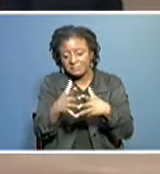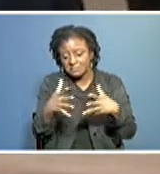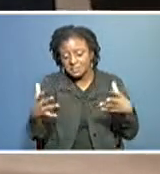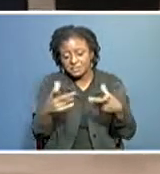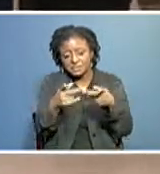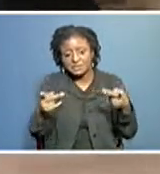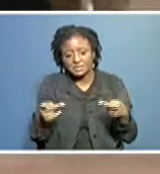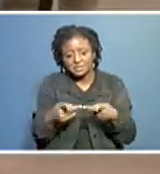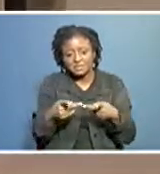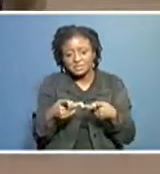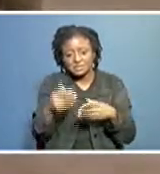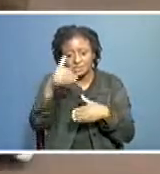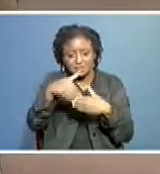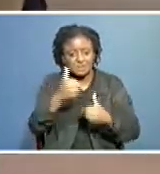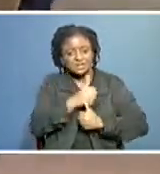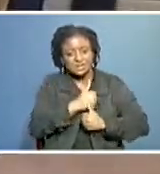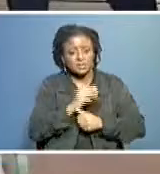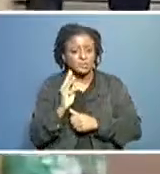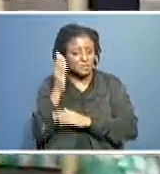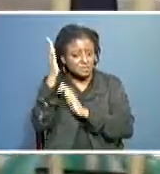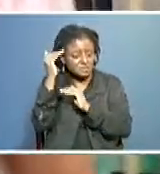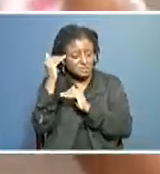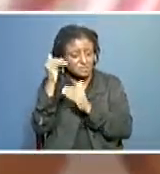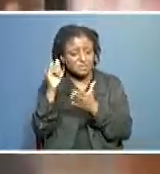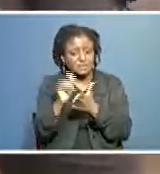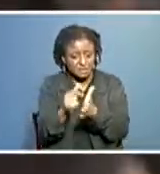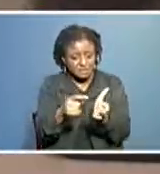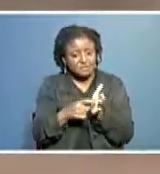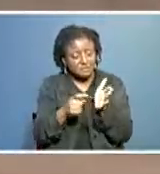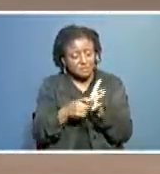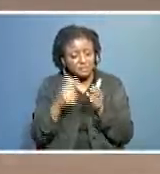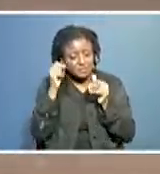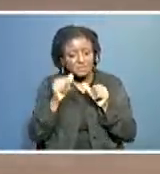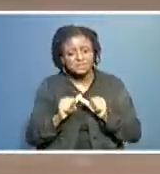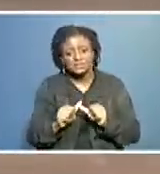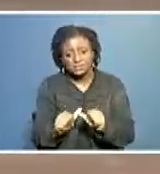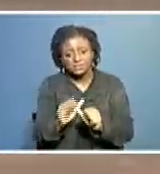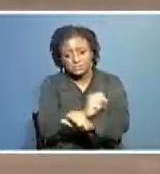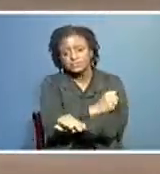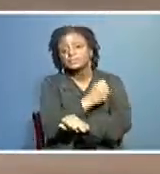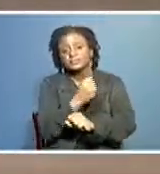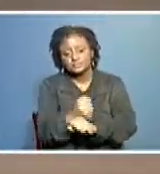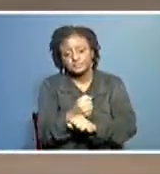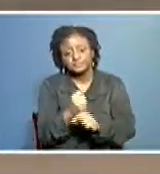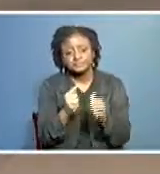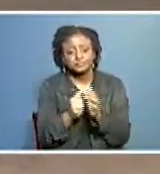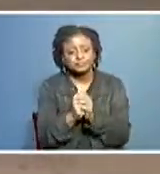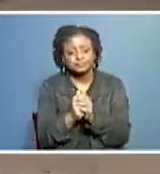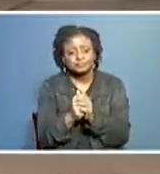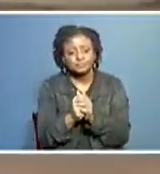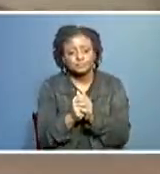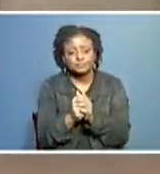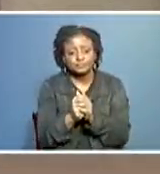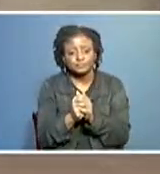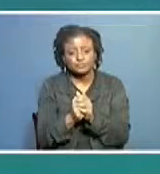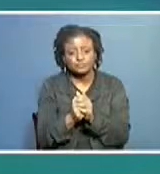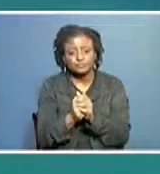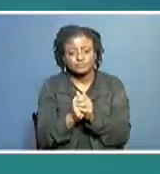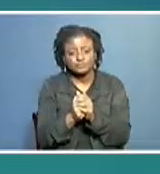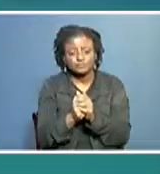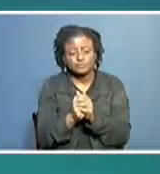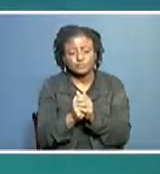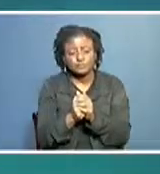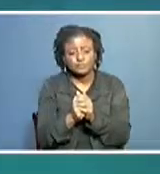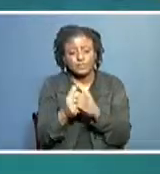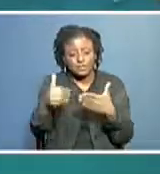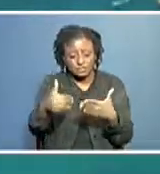Canada. So we anticipate that demand is going to continue to be strong. Altaviz Munnings, ZNS Network News.